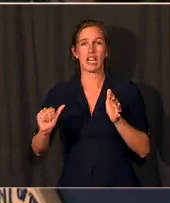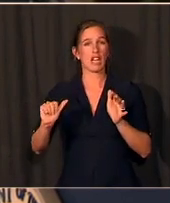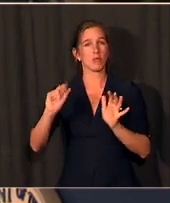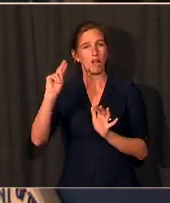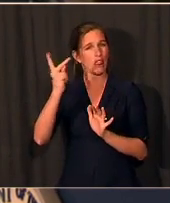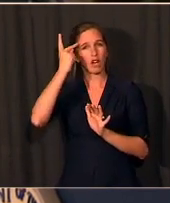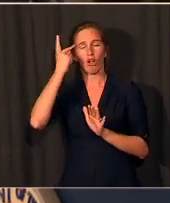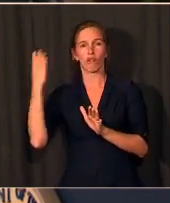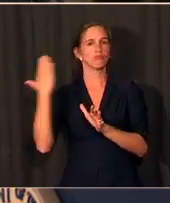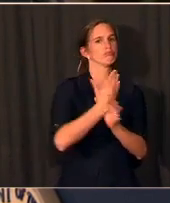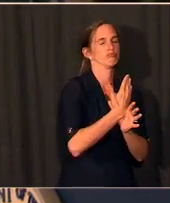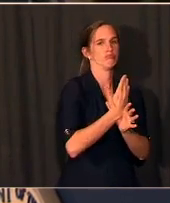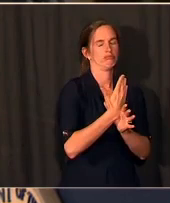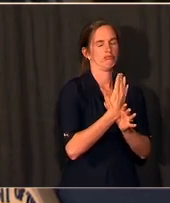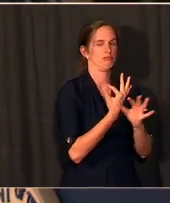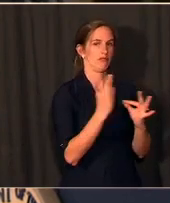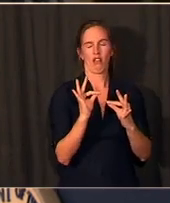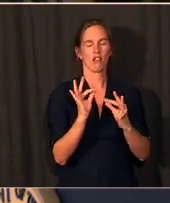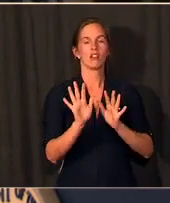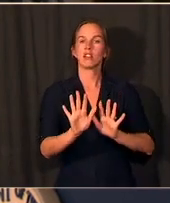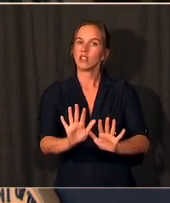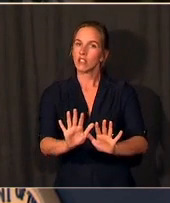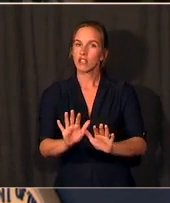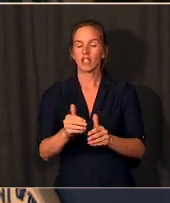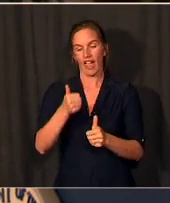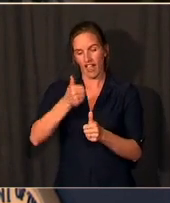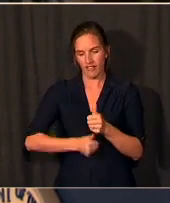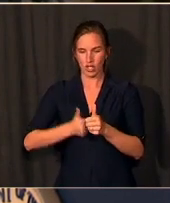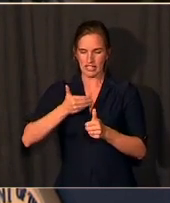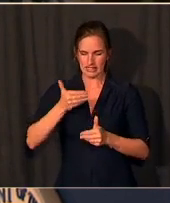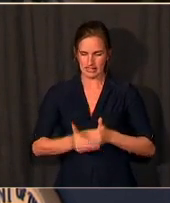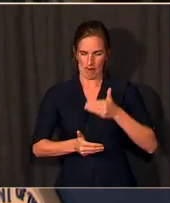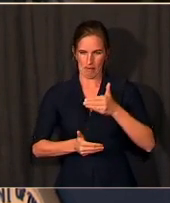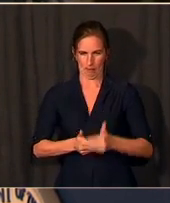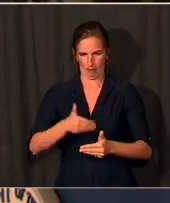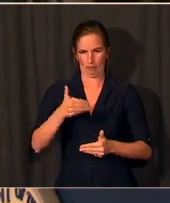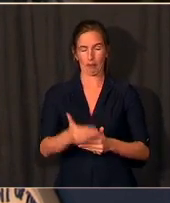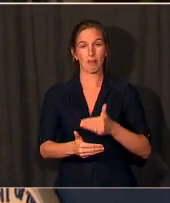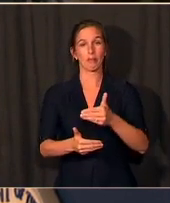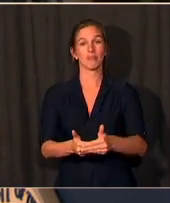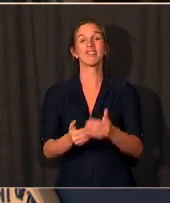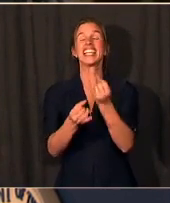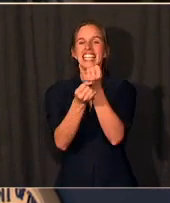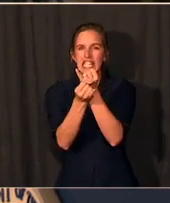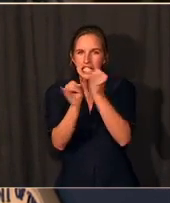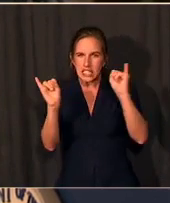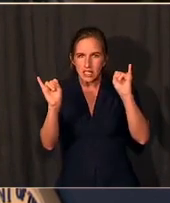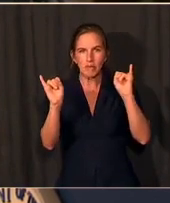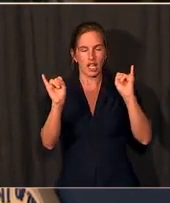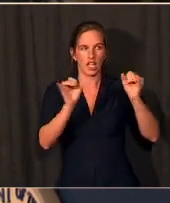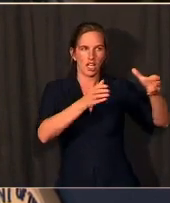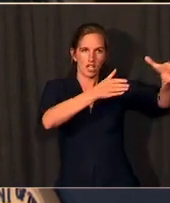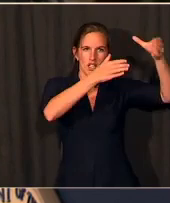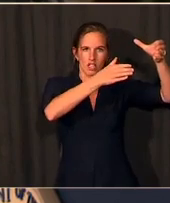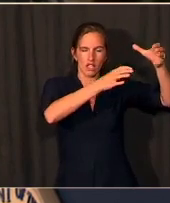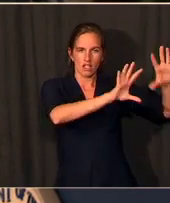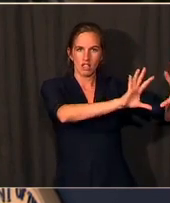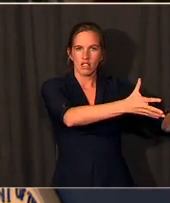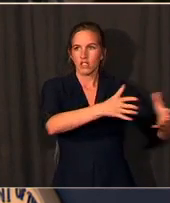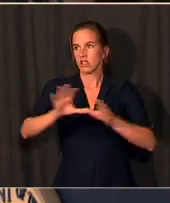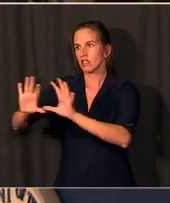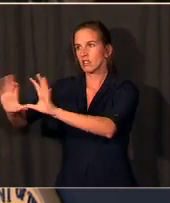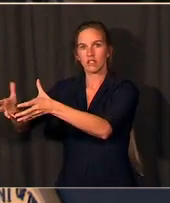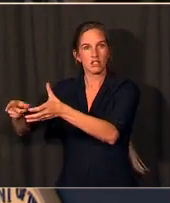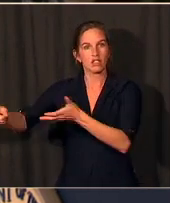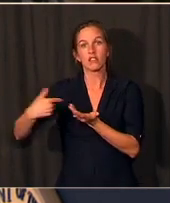times. And at every step has been and is being judged by independent expert bodies, whether it's